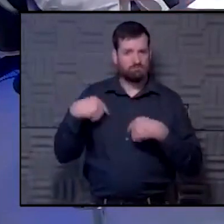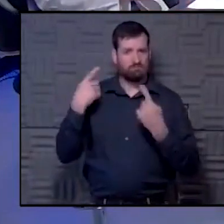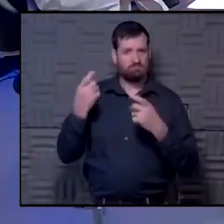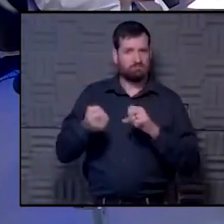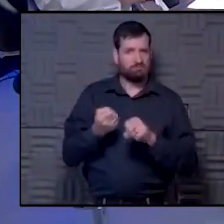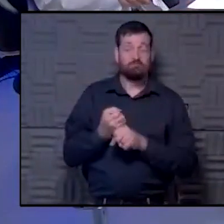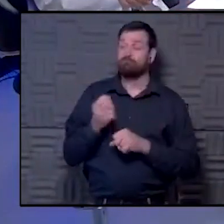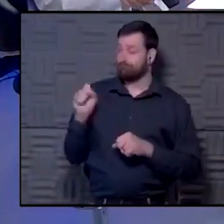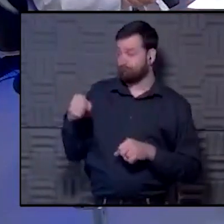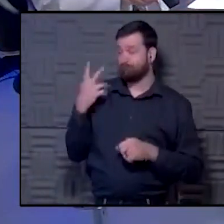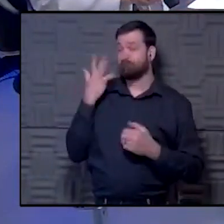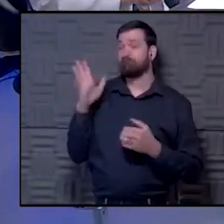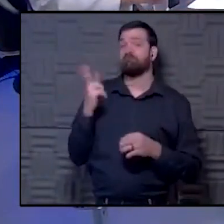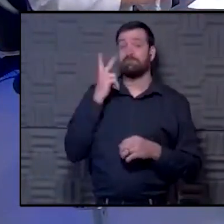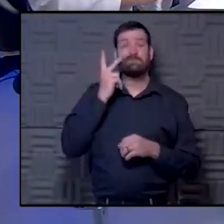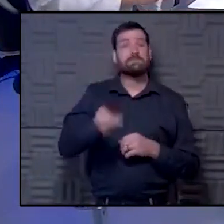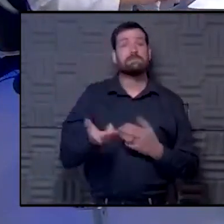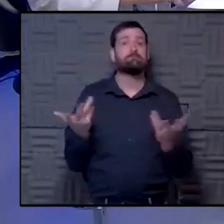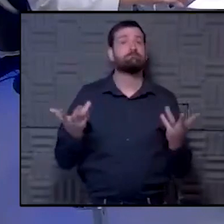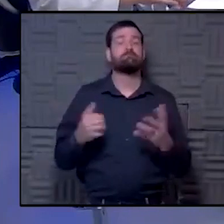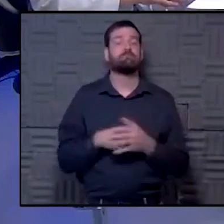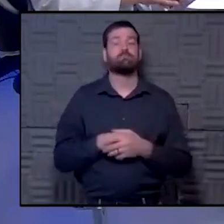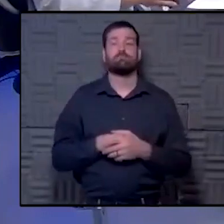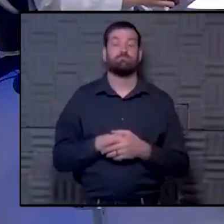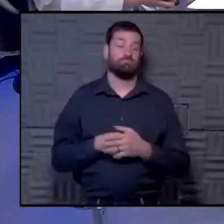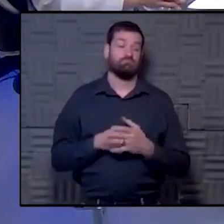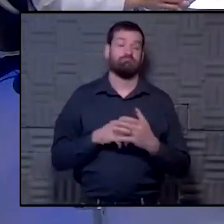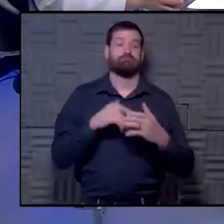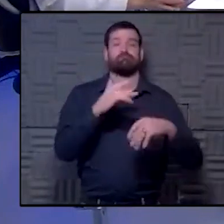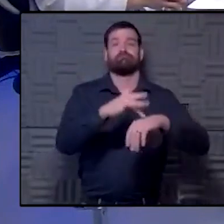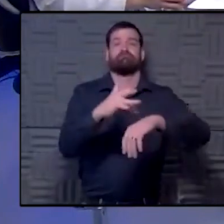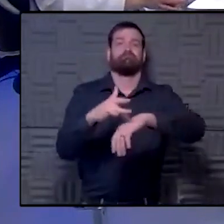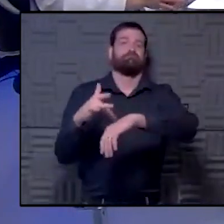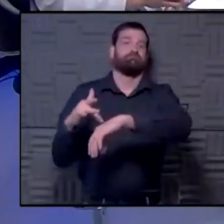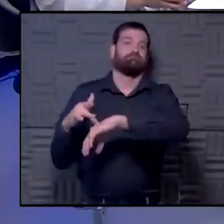of what you've seen. Well, of course, I've been all over working with